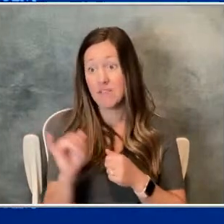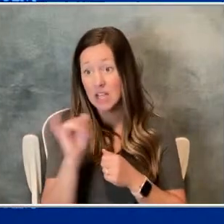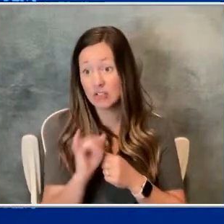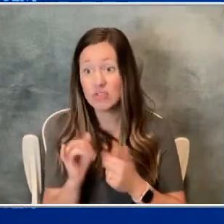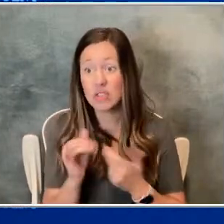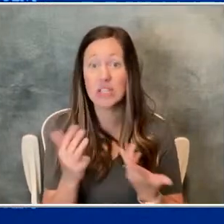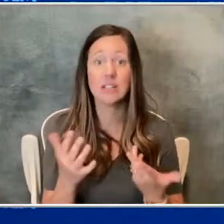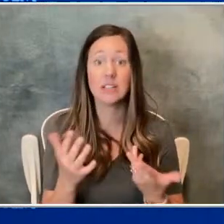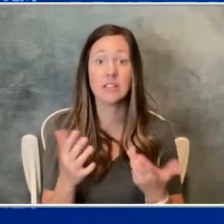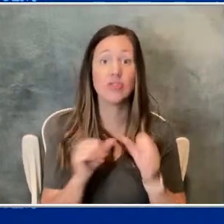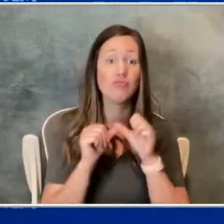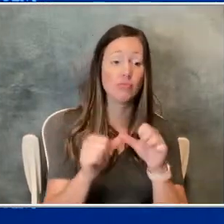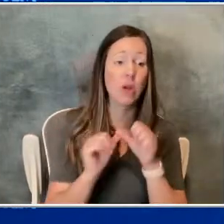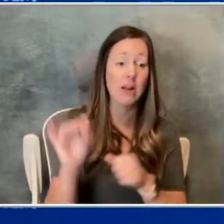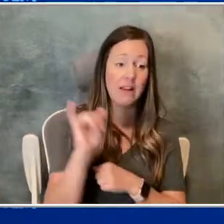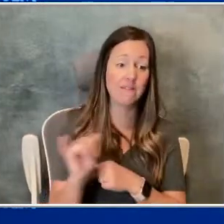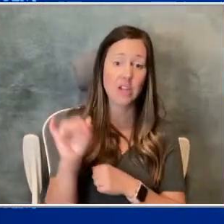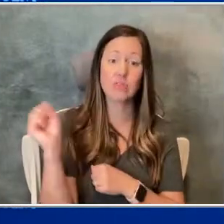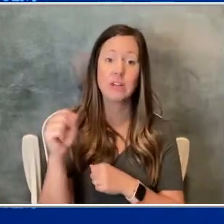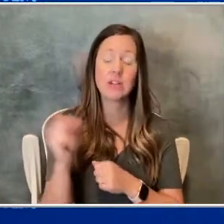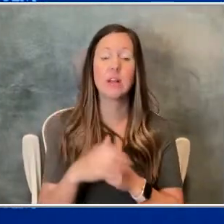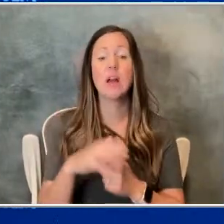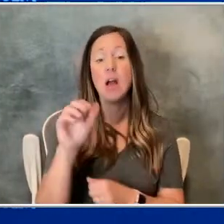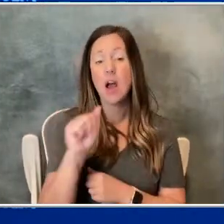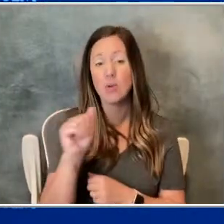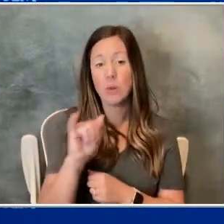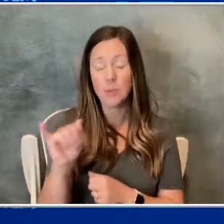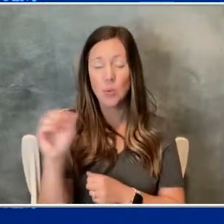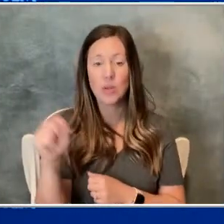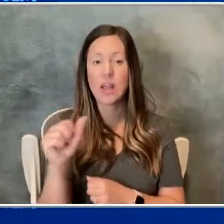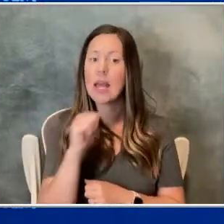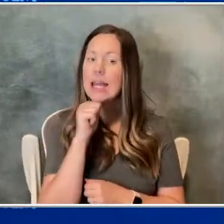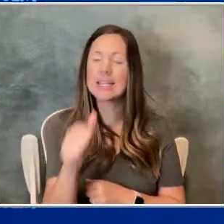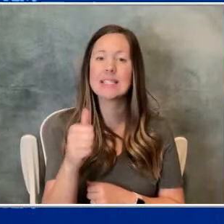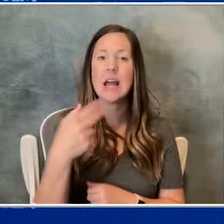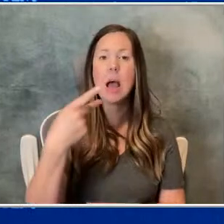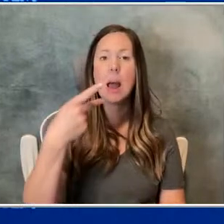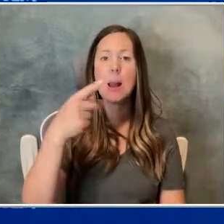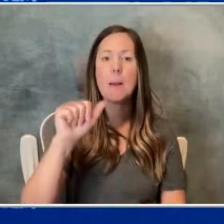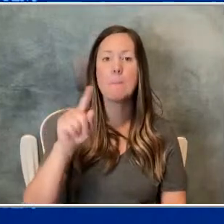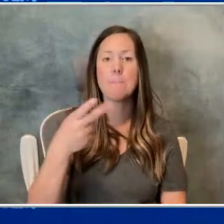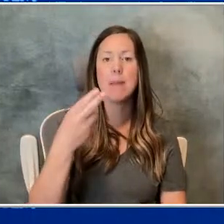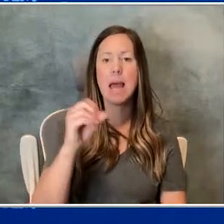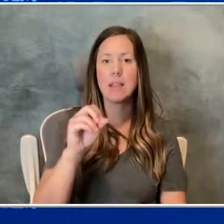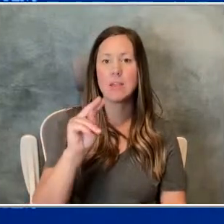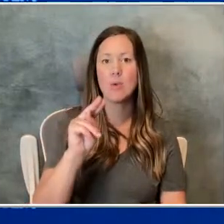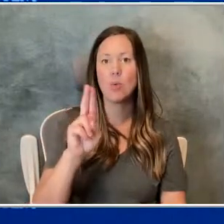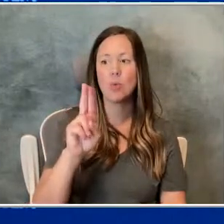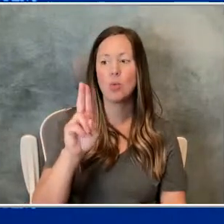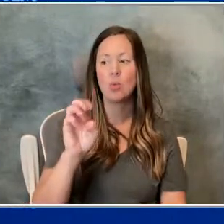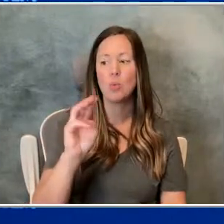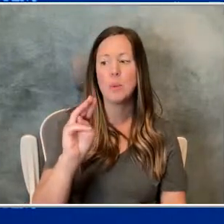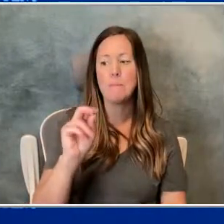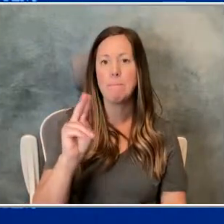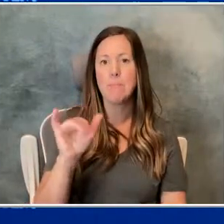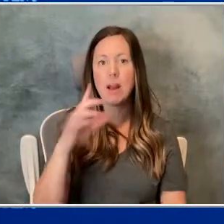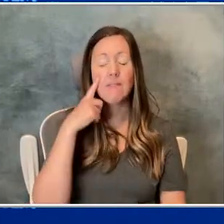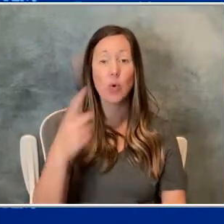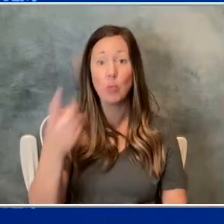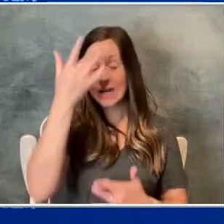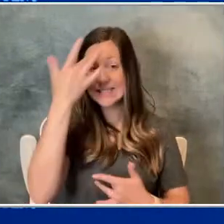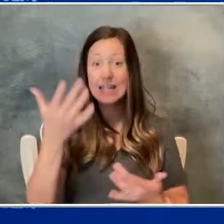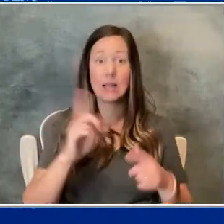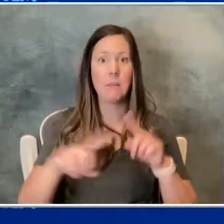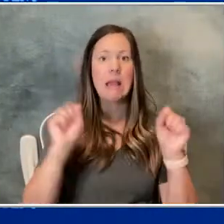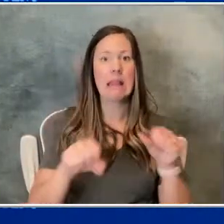infection for sure. Autoimmune, it is not pathognomonic for one disease state, but can be a symptom of several different